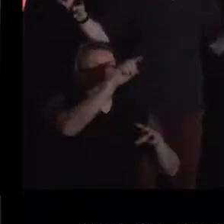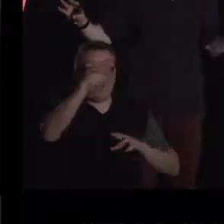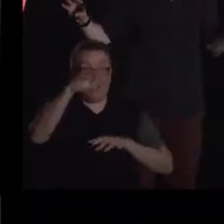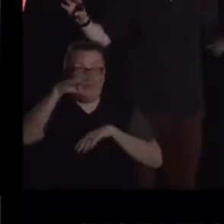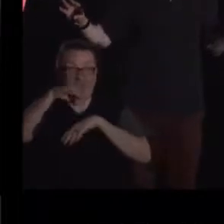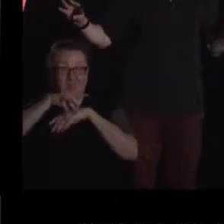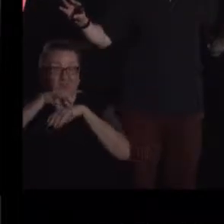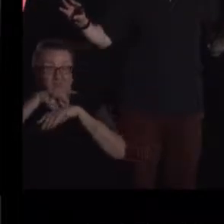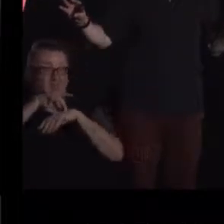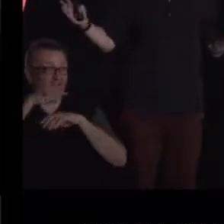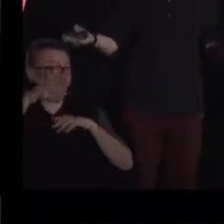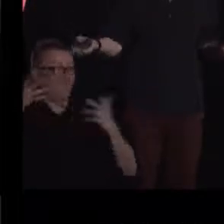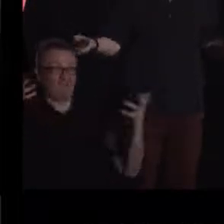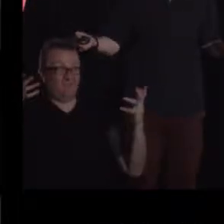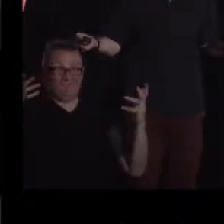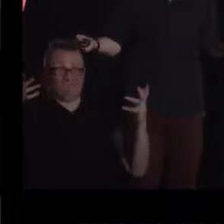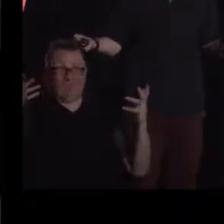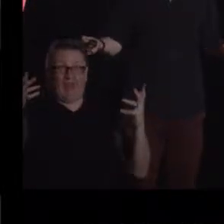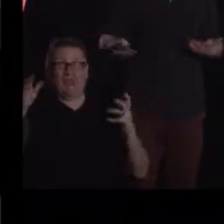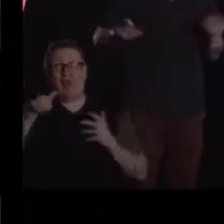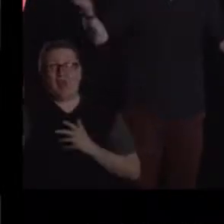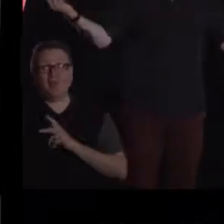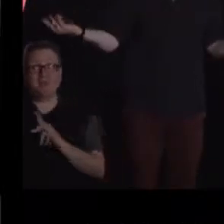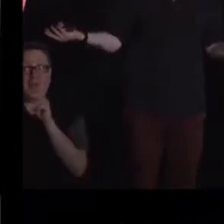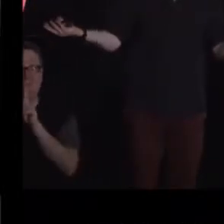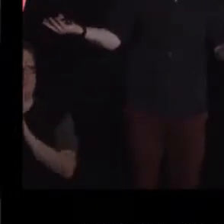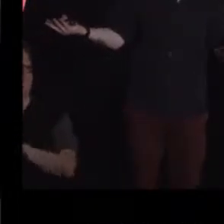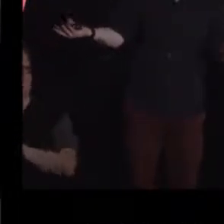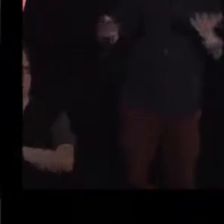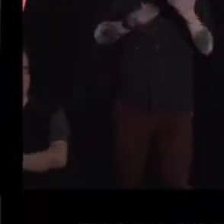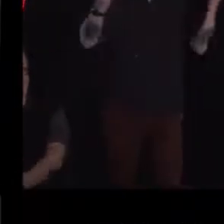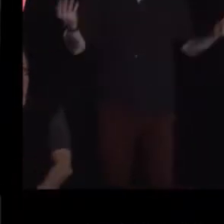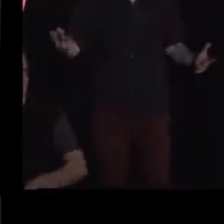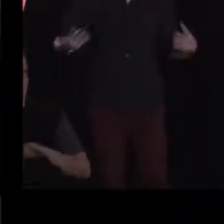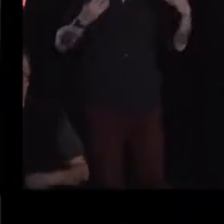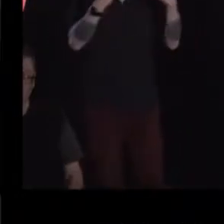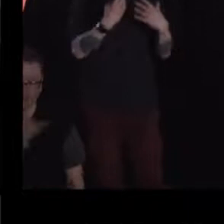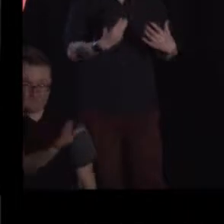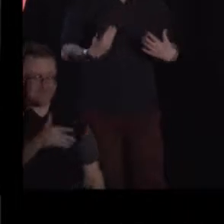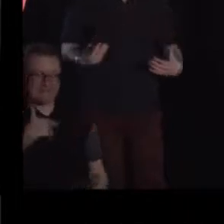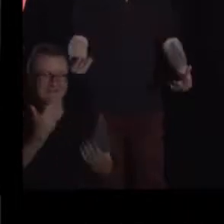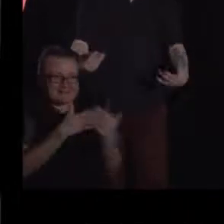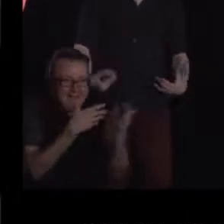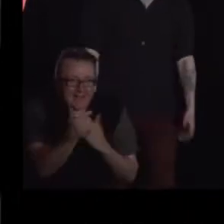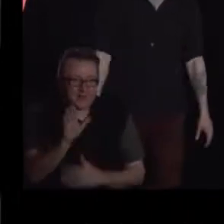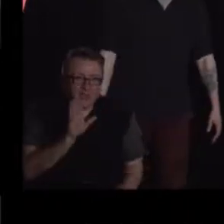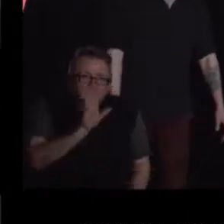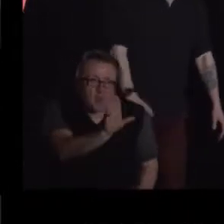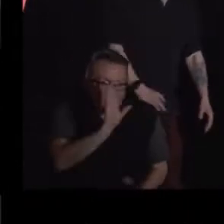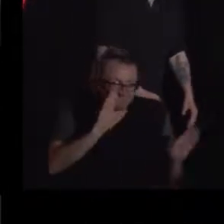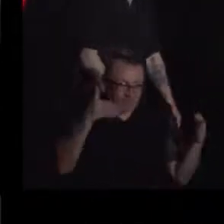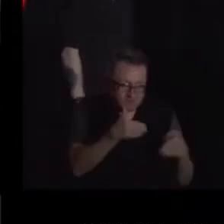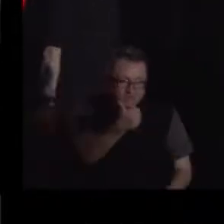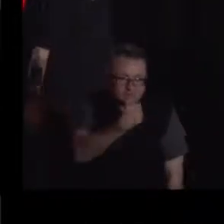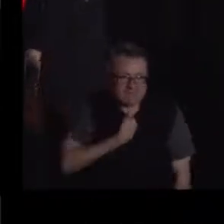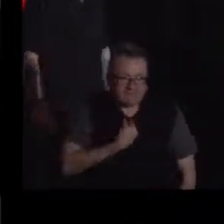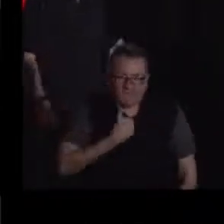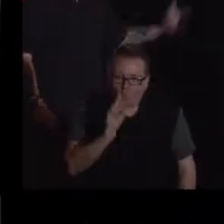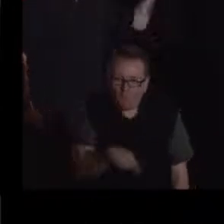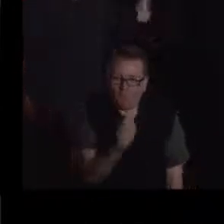them will be better than you, and that's just devastating, so don't think about it. Don't think about it. Just concern yourself with you and what you're doing.